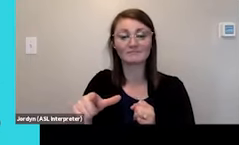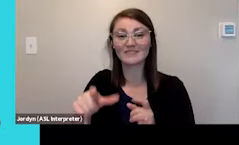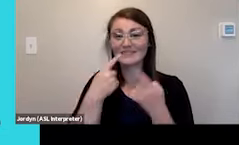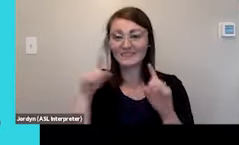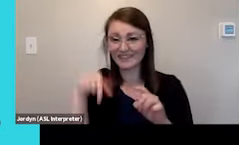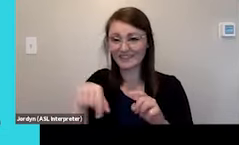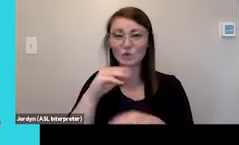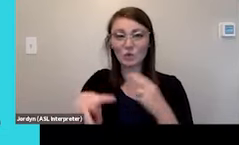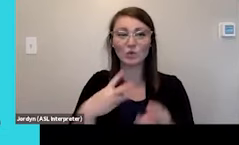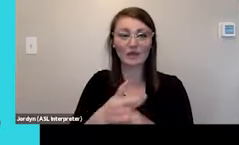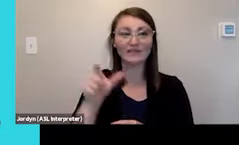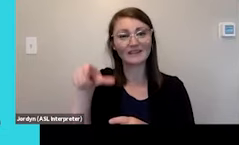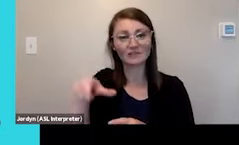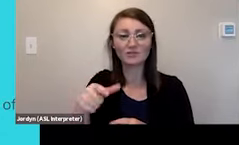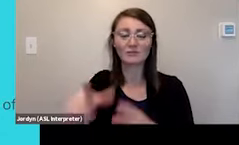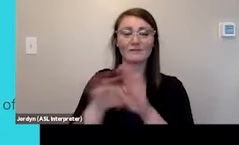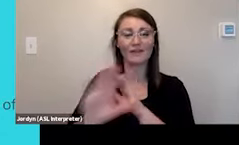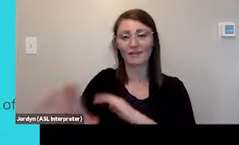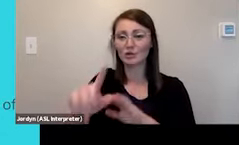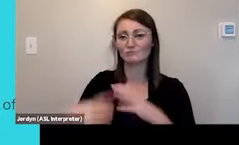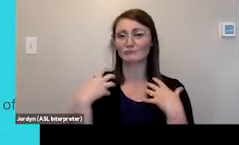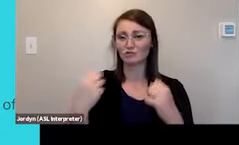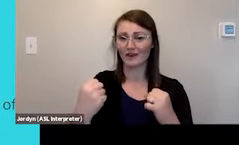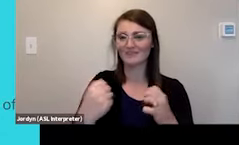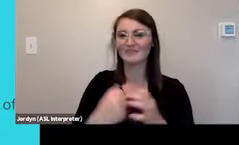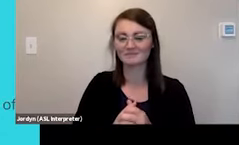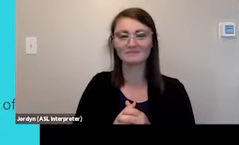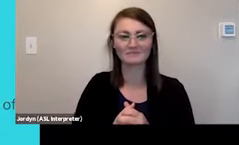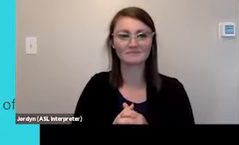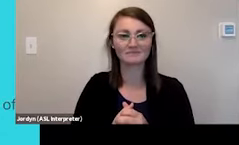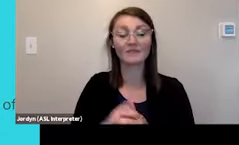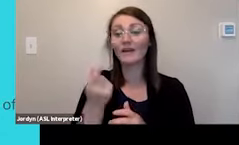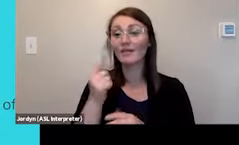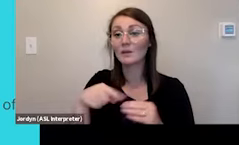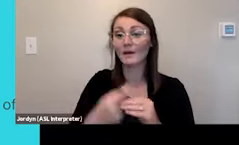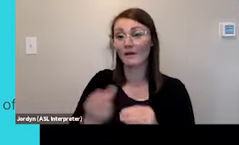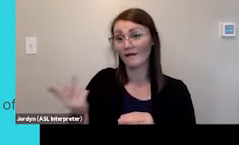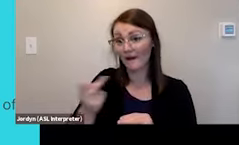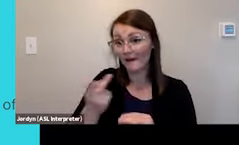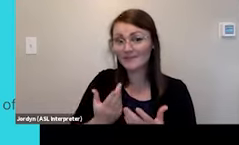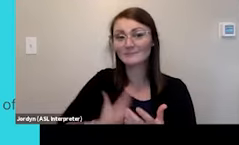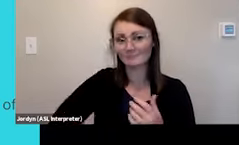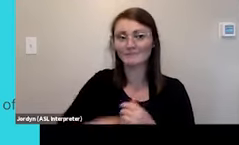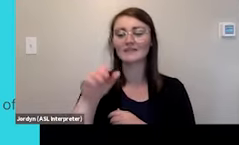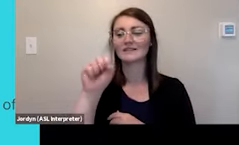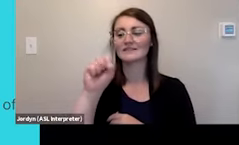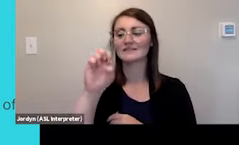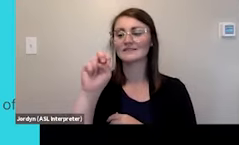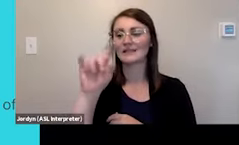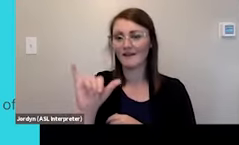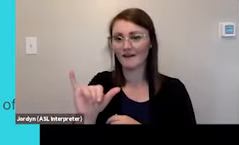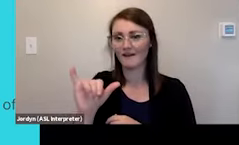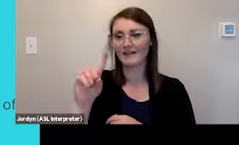their hopes and dreams, by Bill Wong. Just a little bit about me, or about us rather. My name is Senay Daniel.